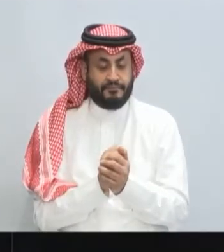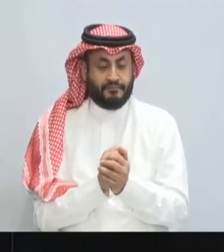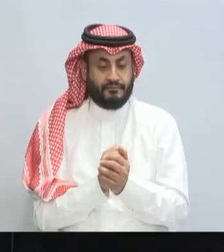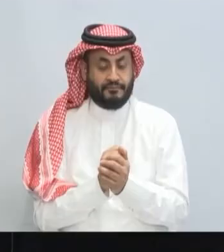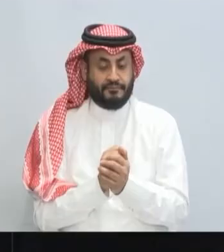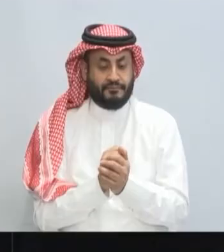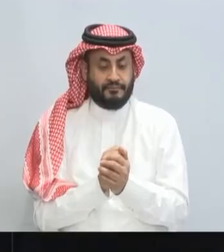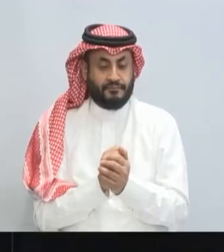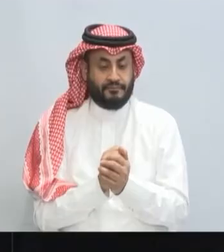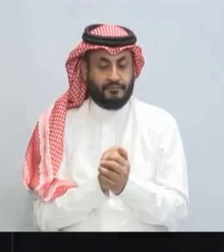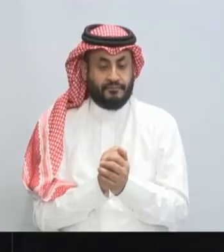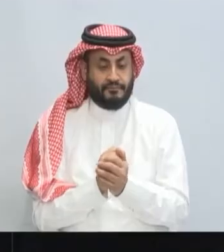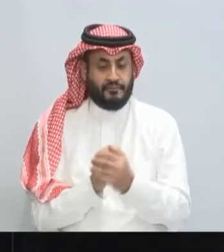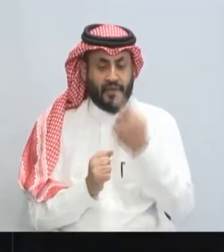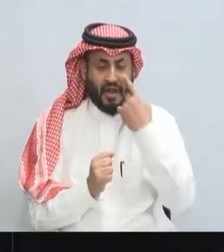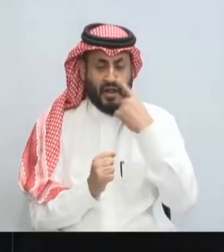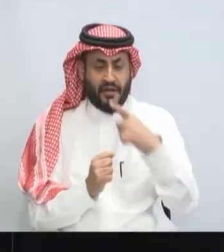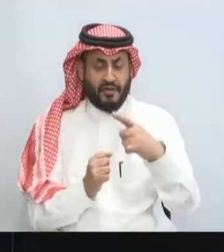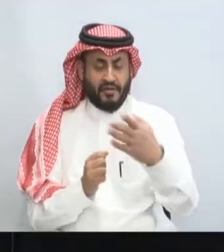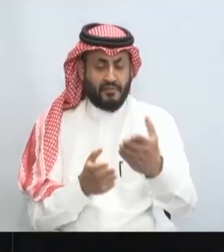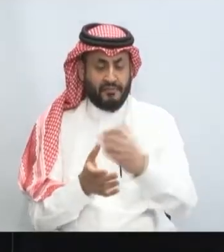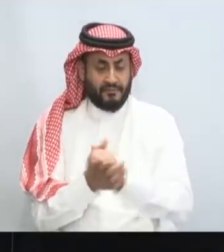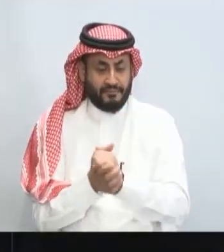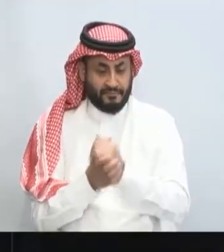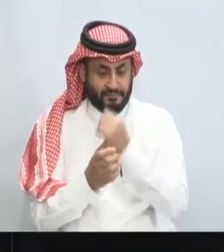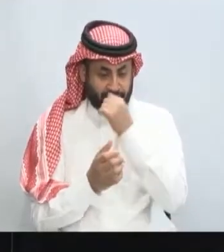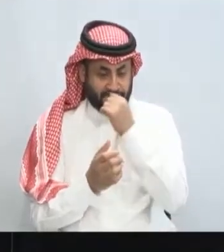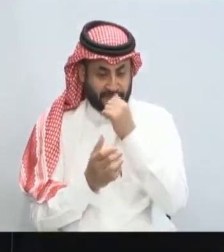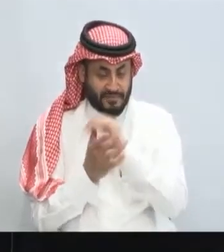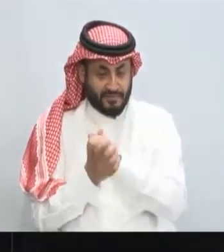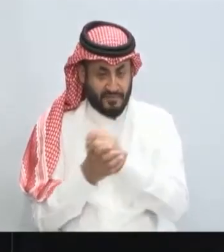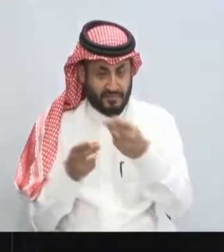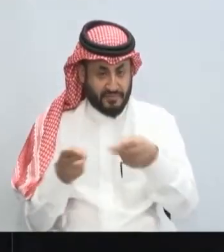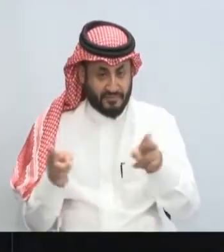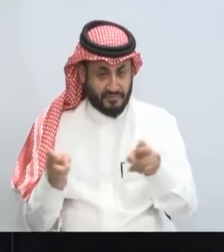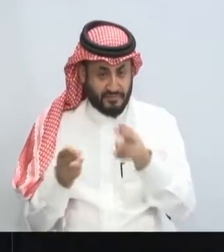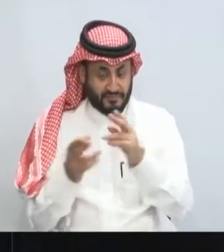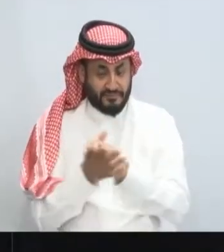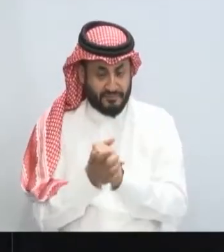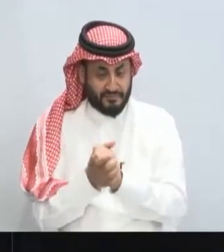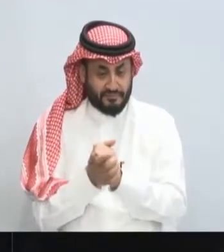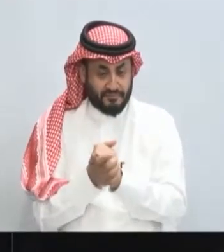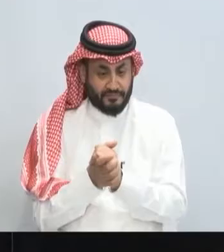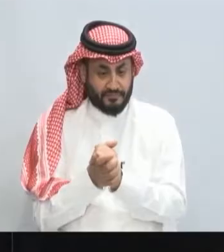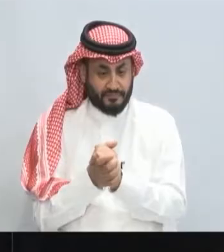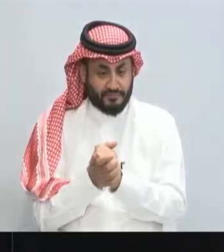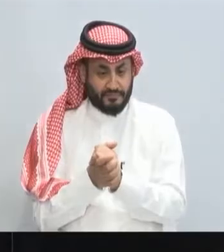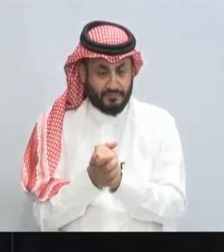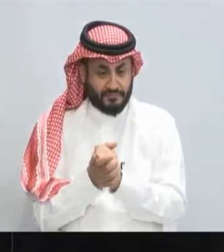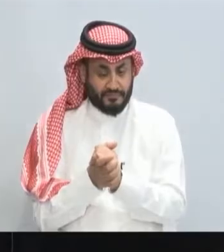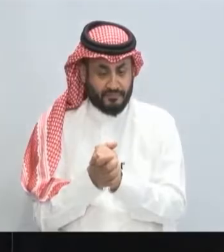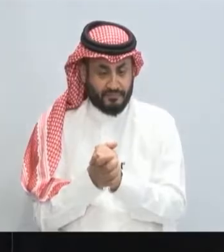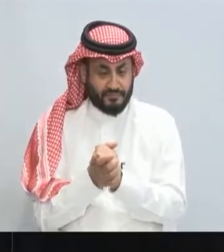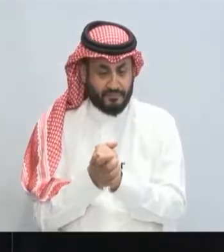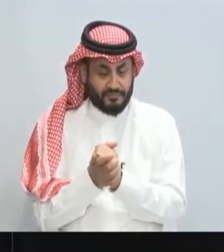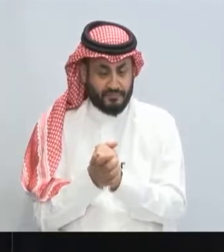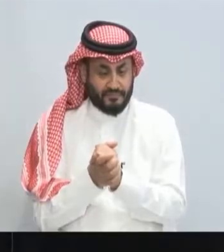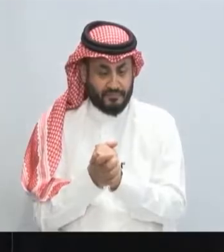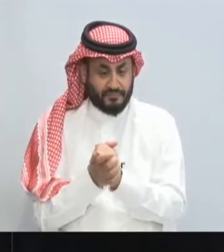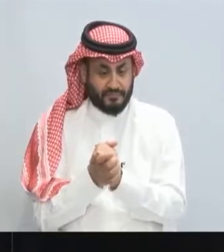page 14, as you can see, here we have a chant. And what we are going to do is not